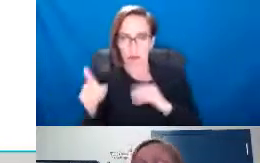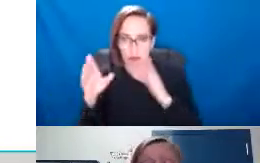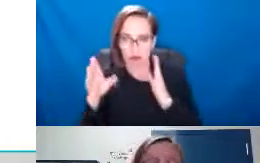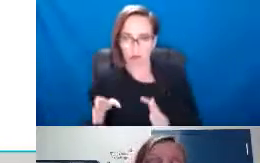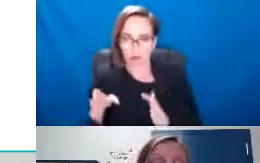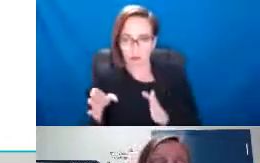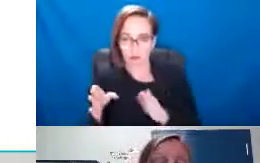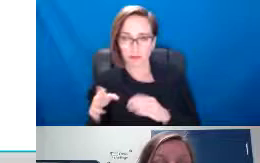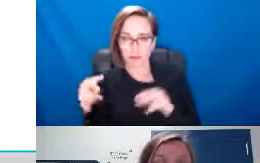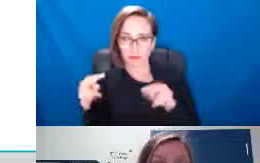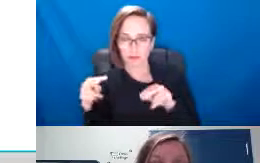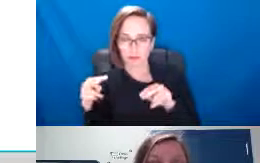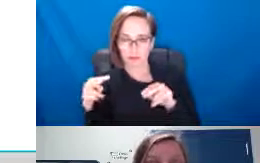the